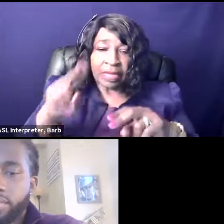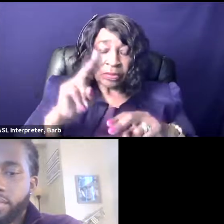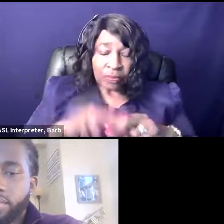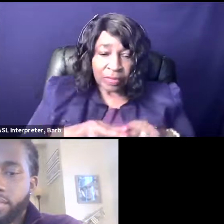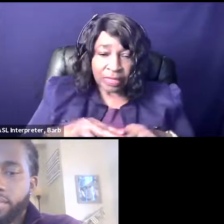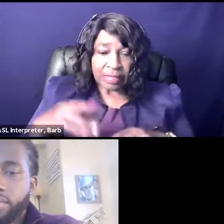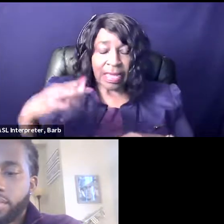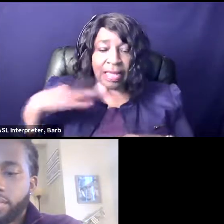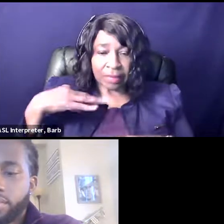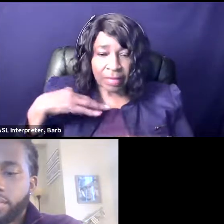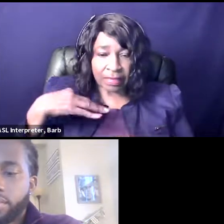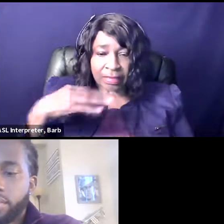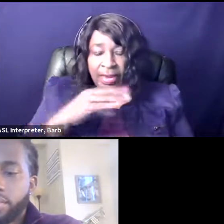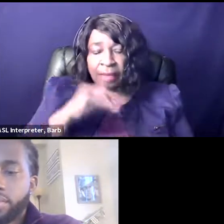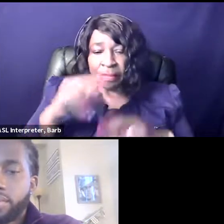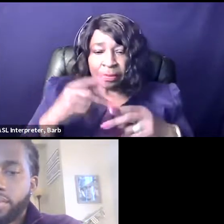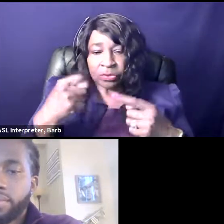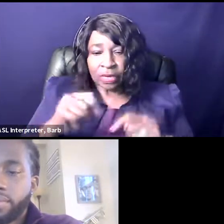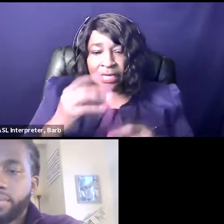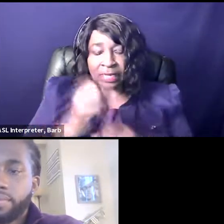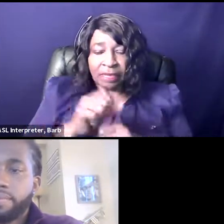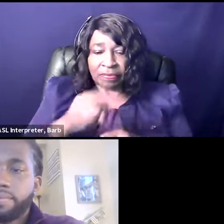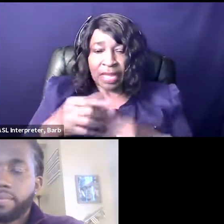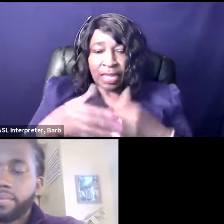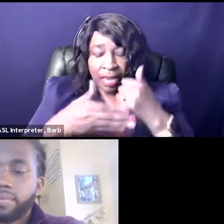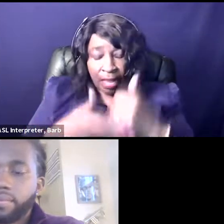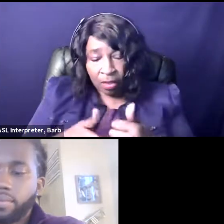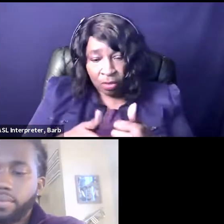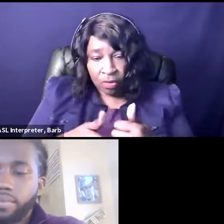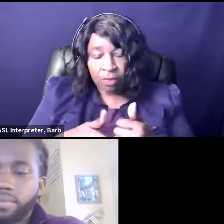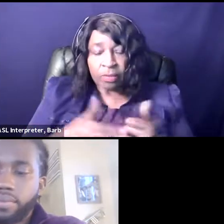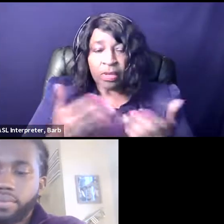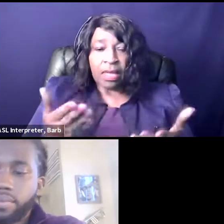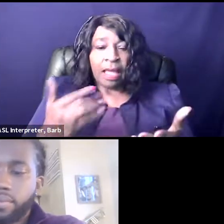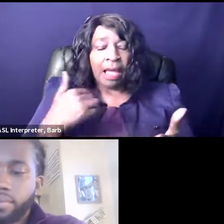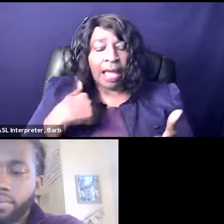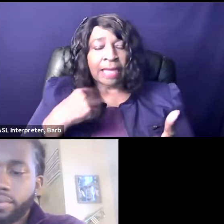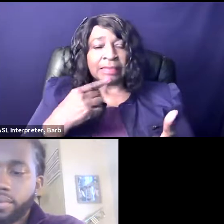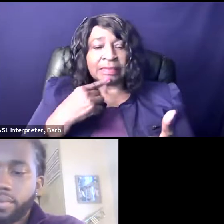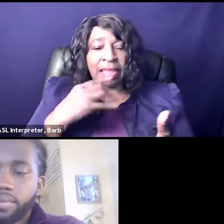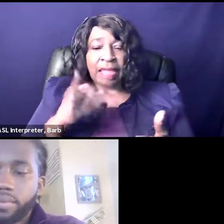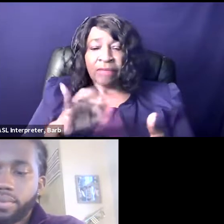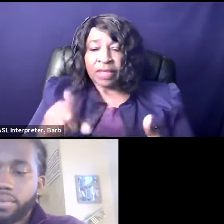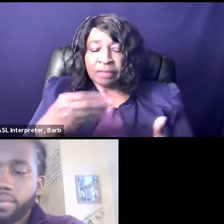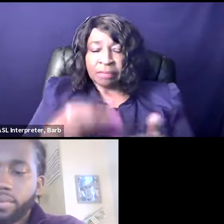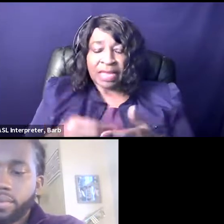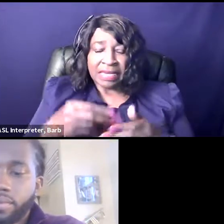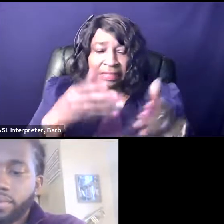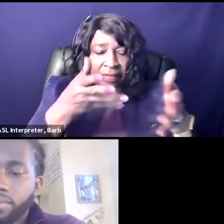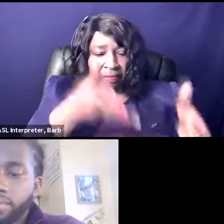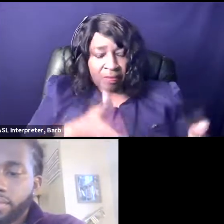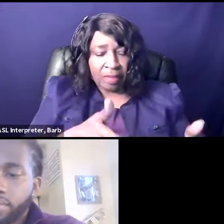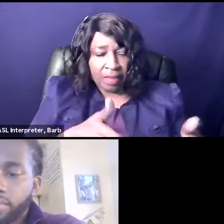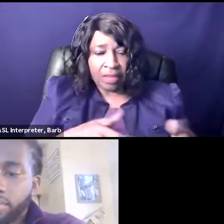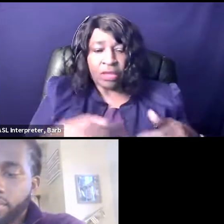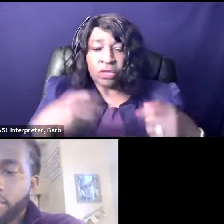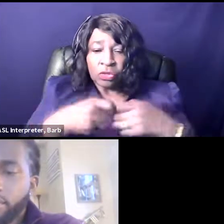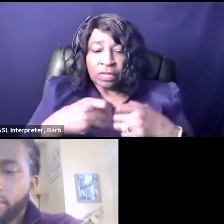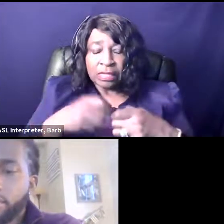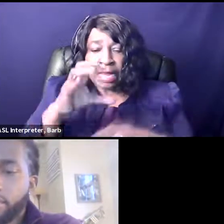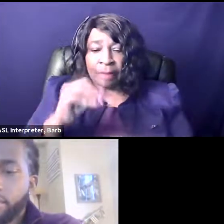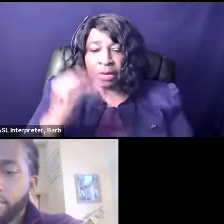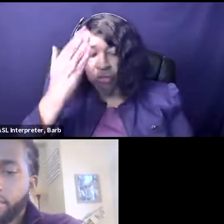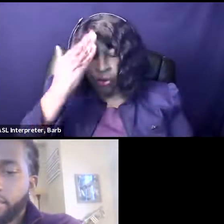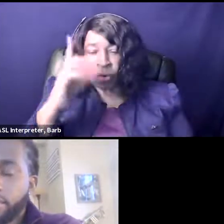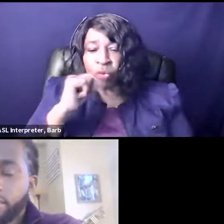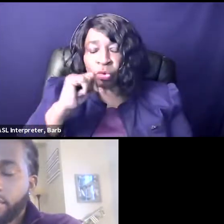applications and people trying to get that assistance. So, I say if there's money sitting there, utility companies know who's behind on